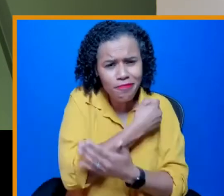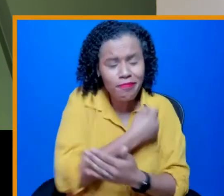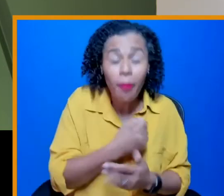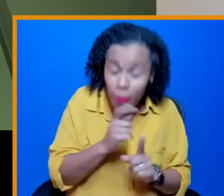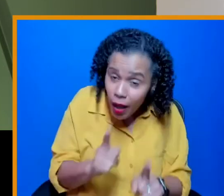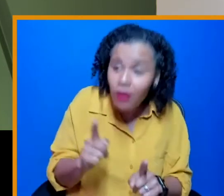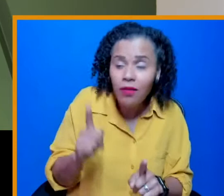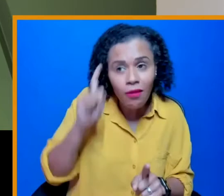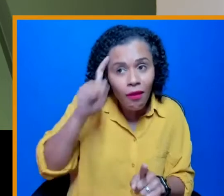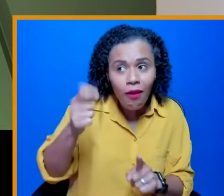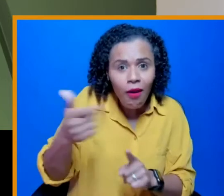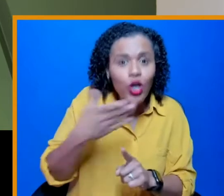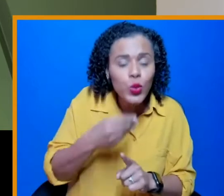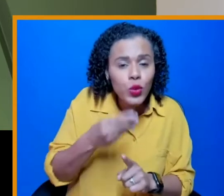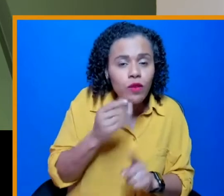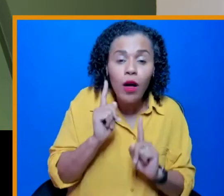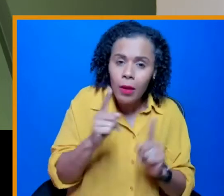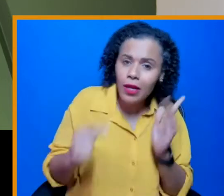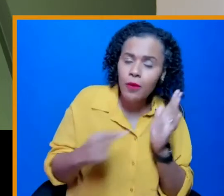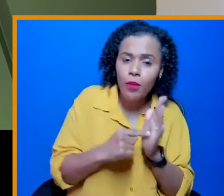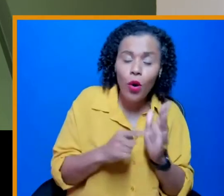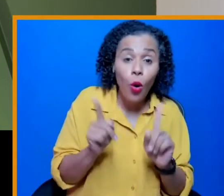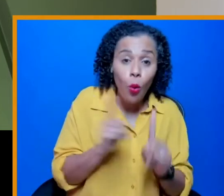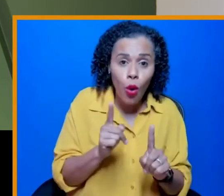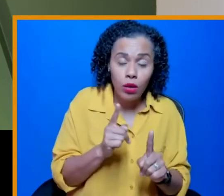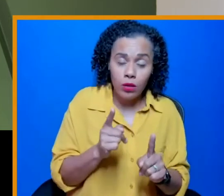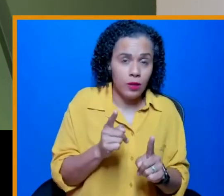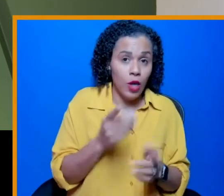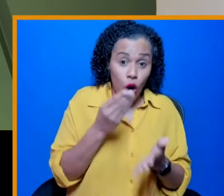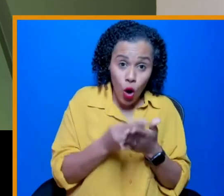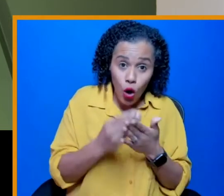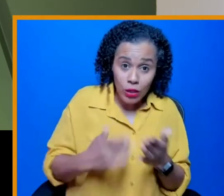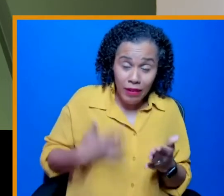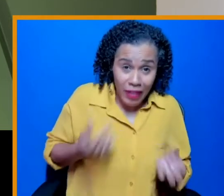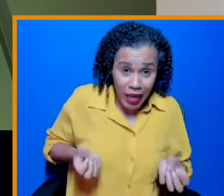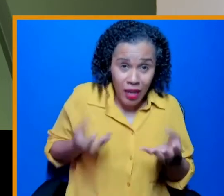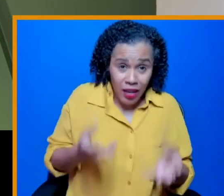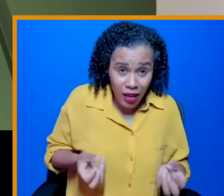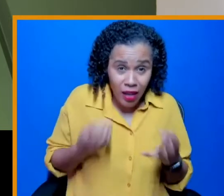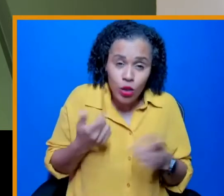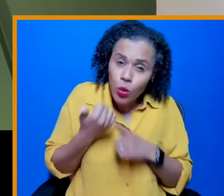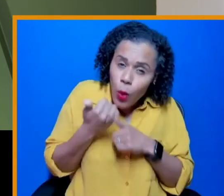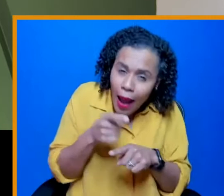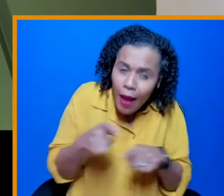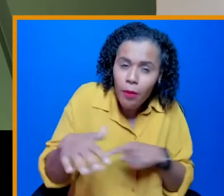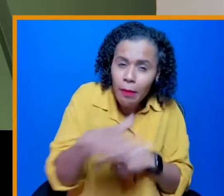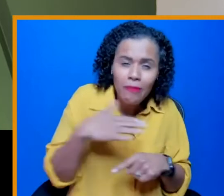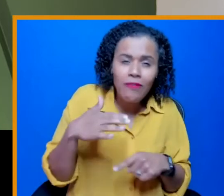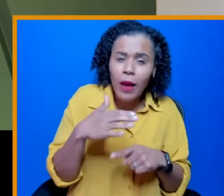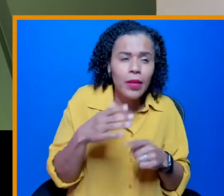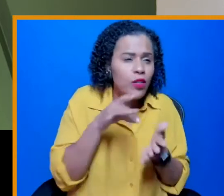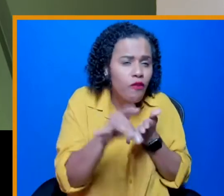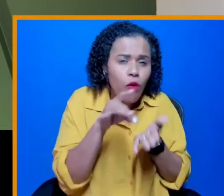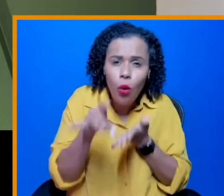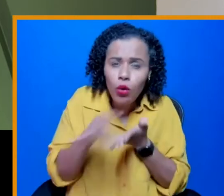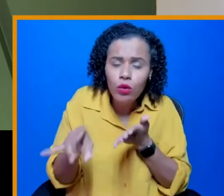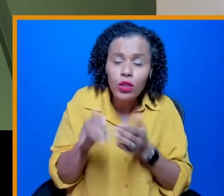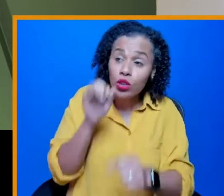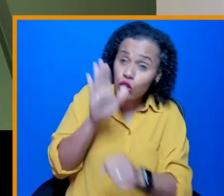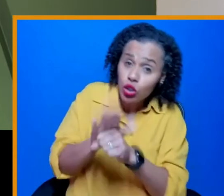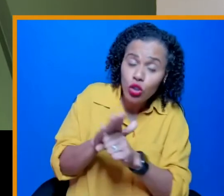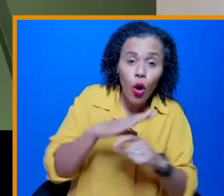be to help people meet the mounting cost of living now. Stop the Tory tax hikes, which will hit those